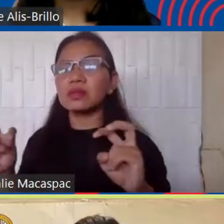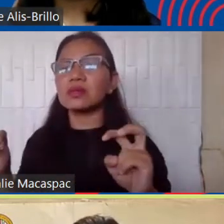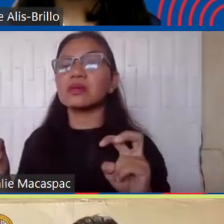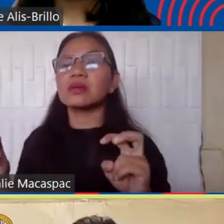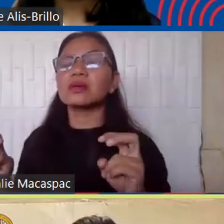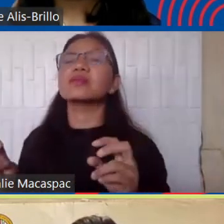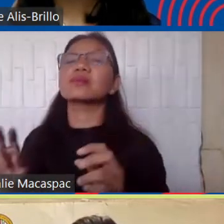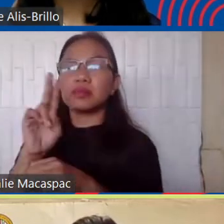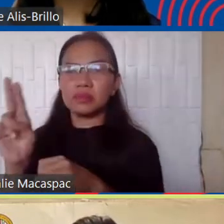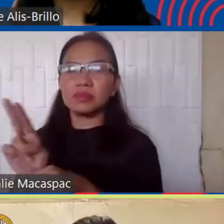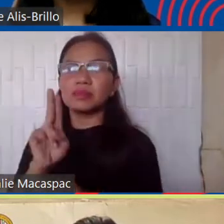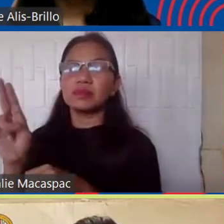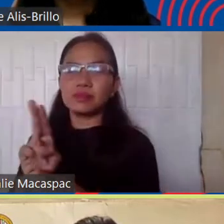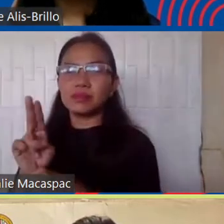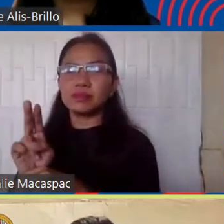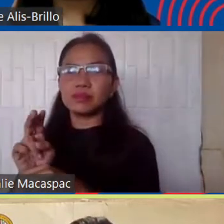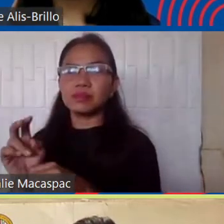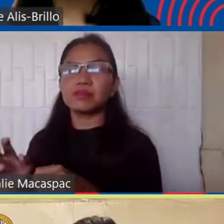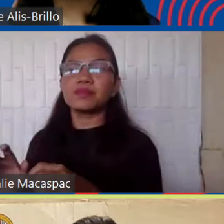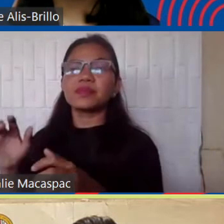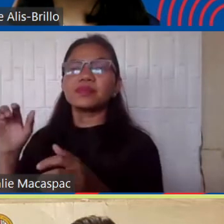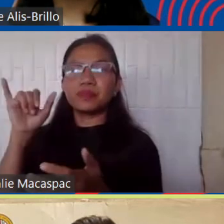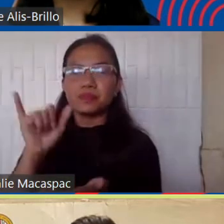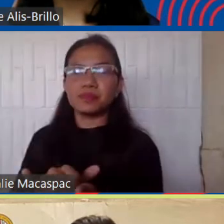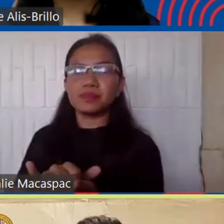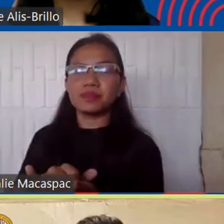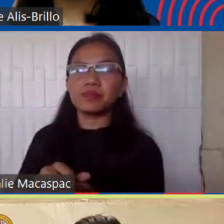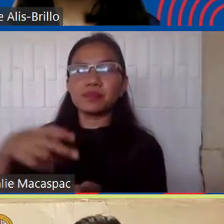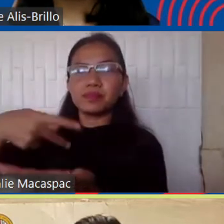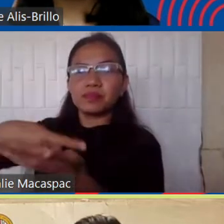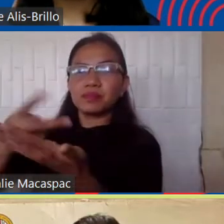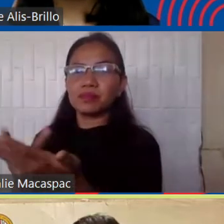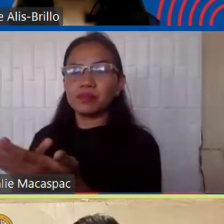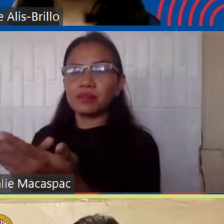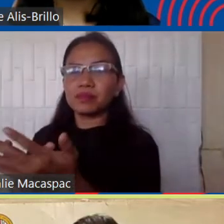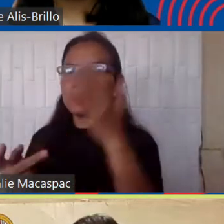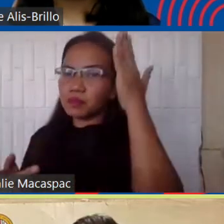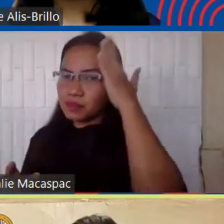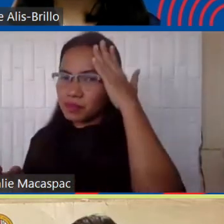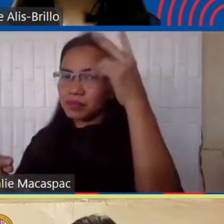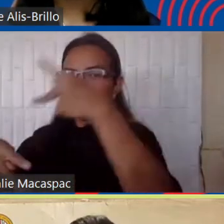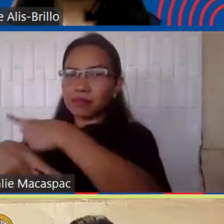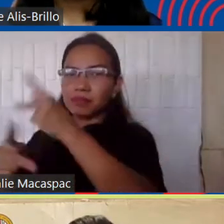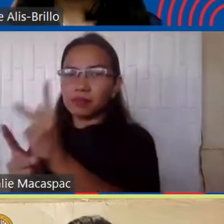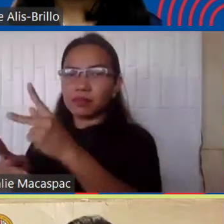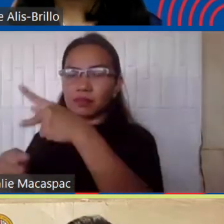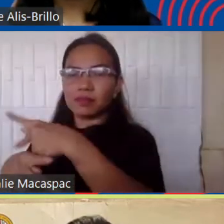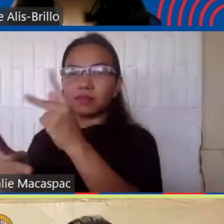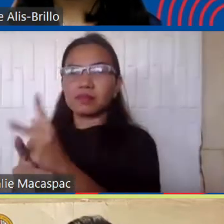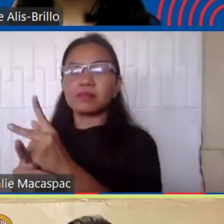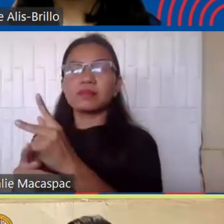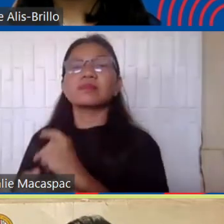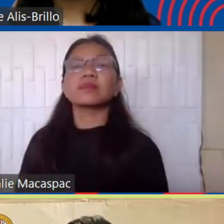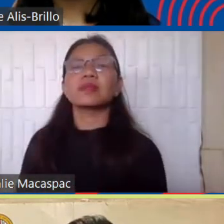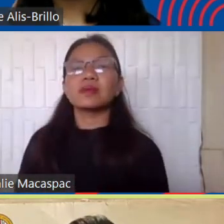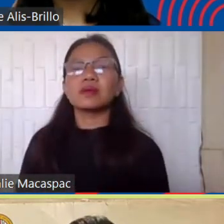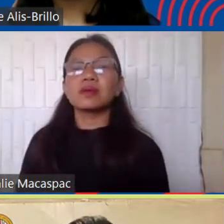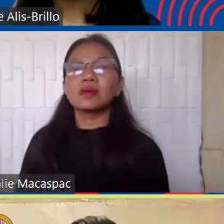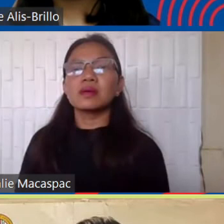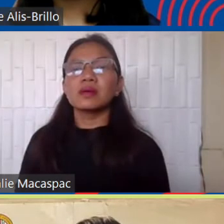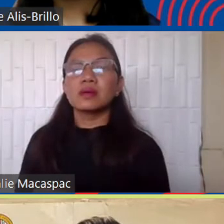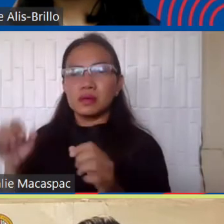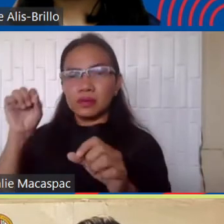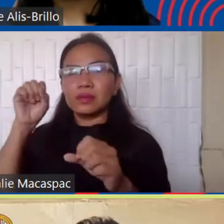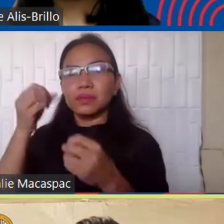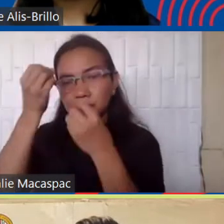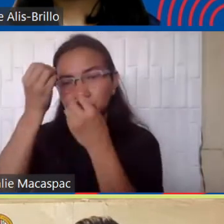that, because that is part of knowledge production. And we can, so that we can